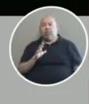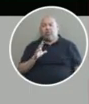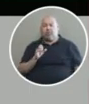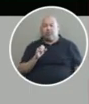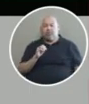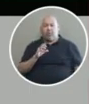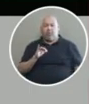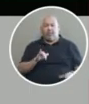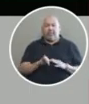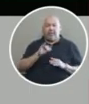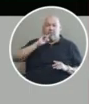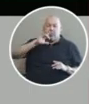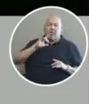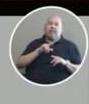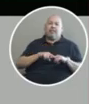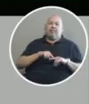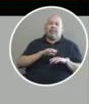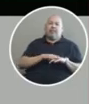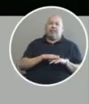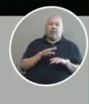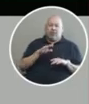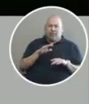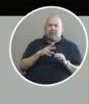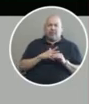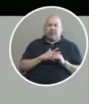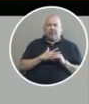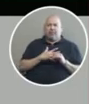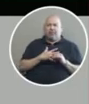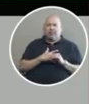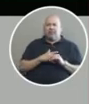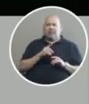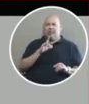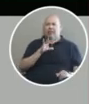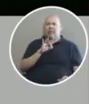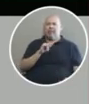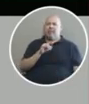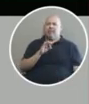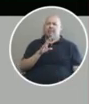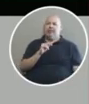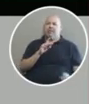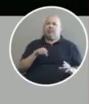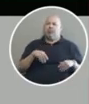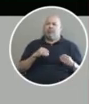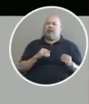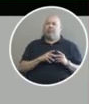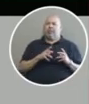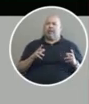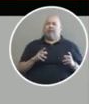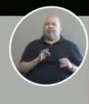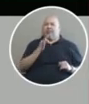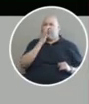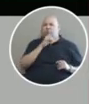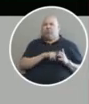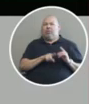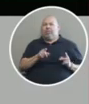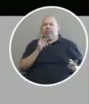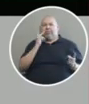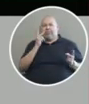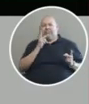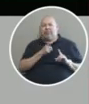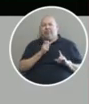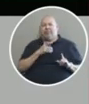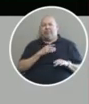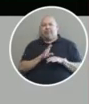So it's really just dependent upon Lift Fund to provide us with a lot of that expertise on what they're seeing